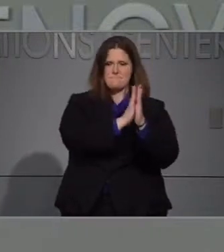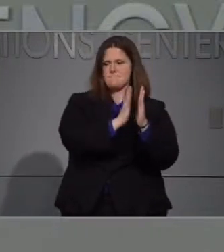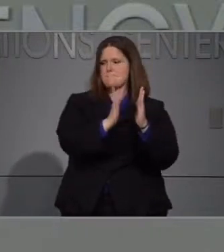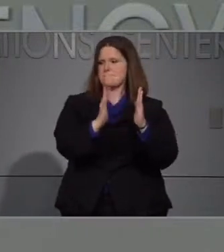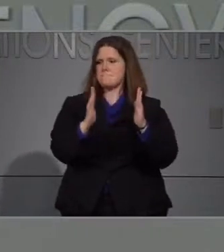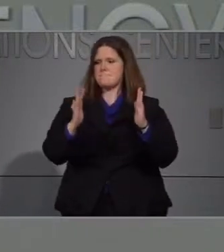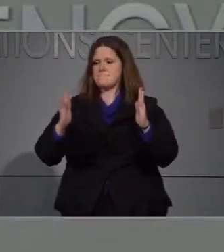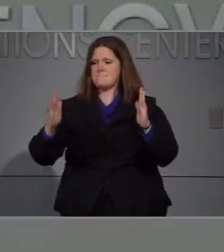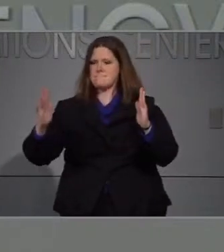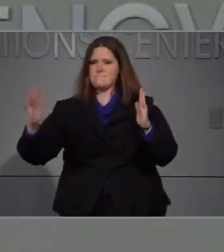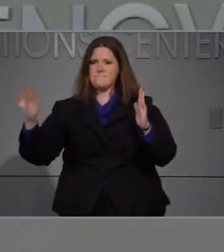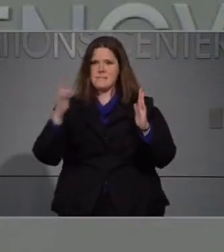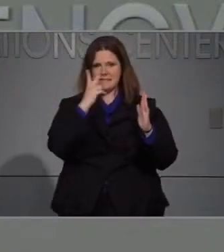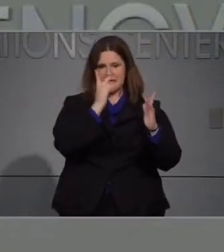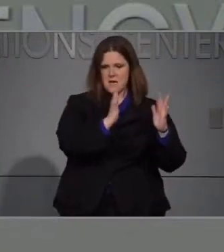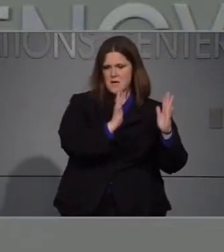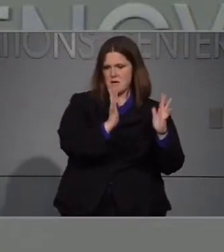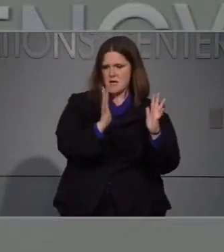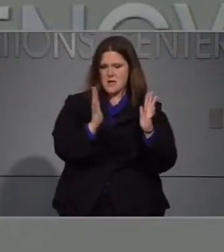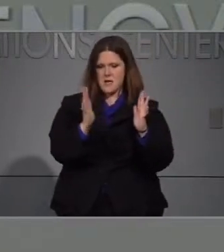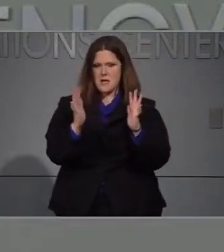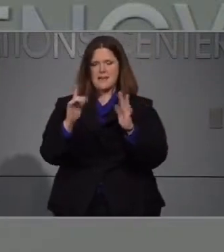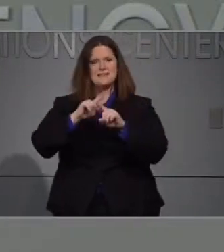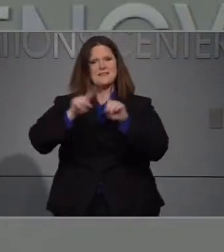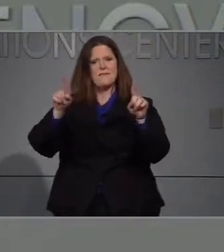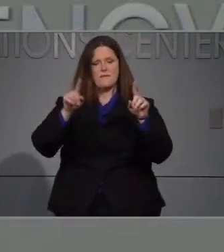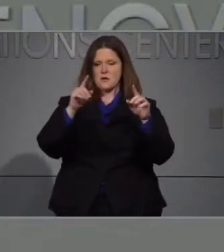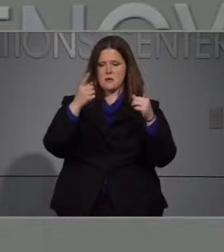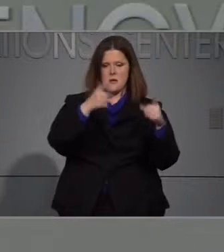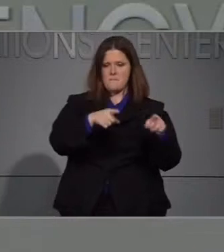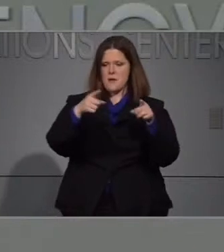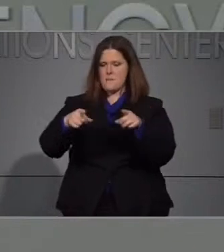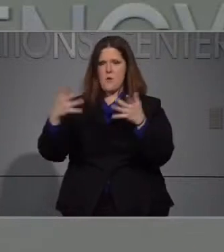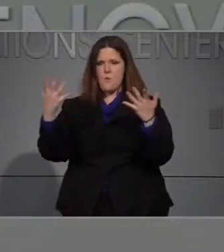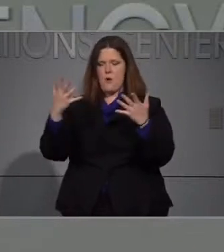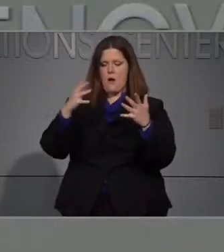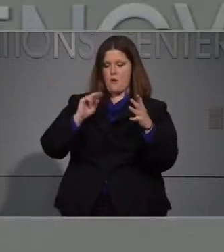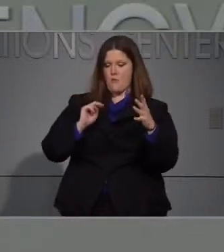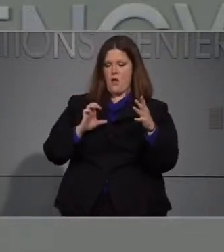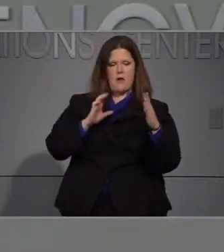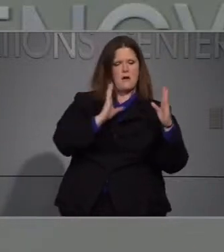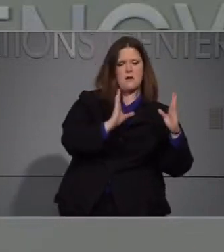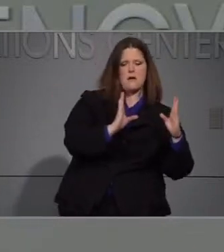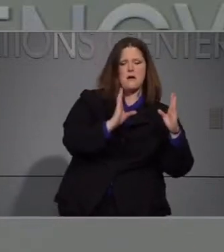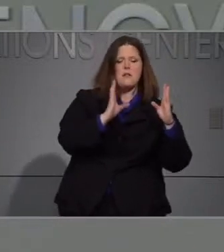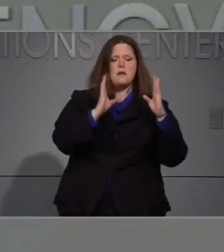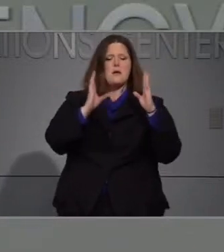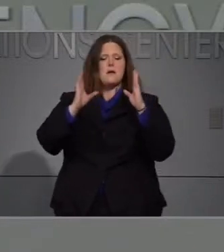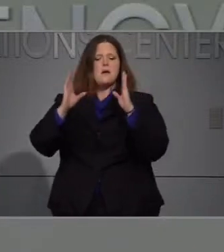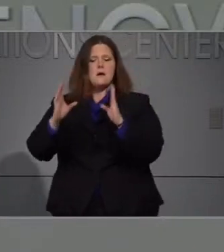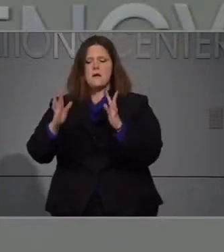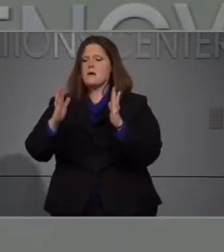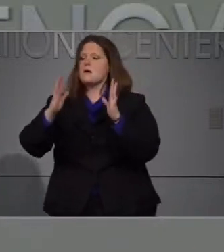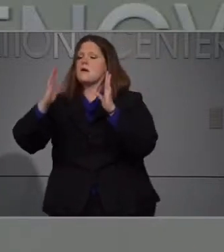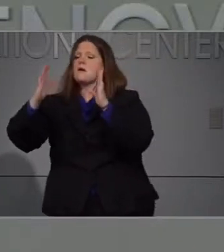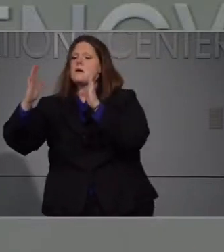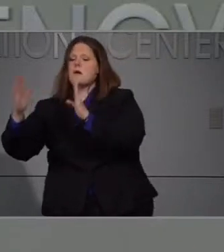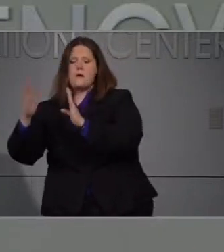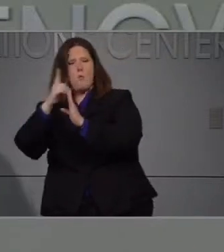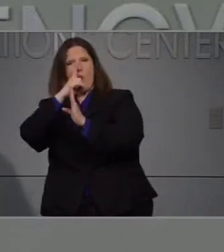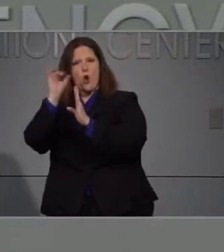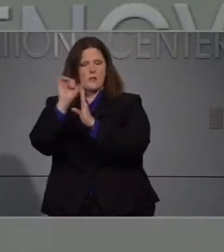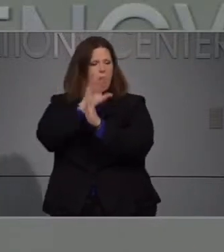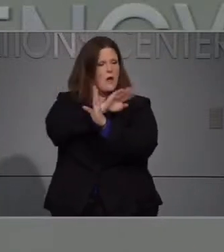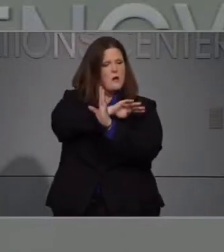longitudinally. And so we will see at different moments in time what virus spread looks like here in North Carolina. So I, again, thank our research community, which